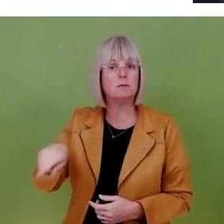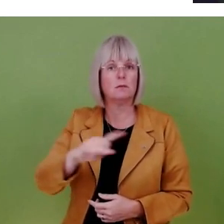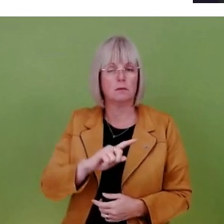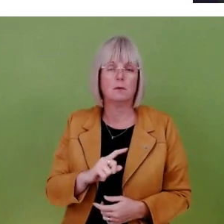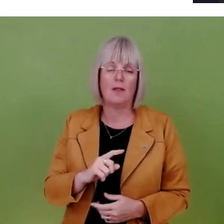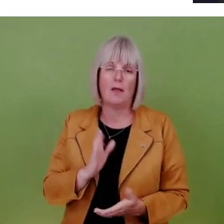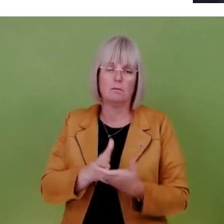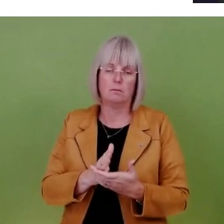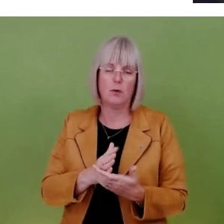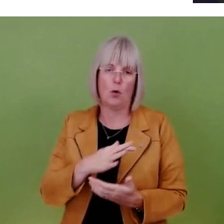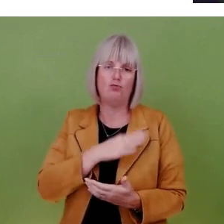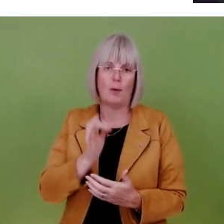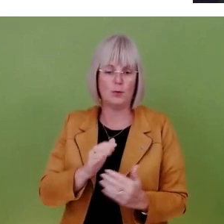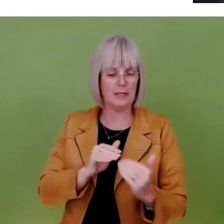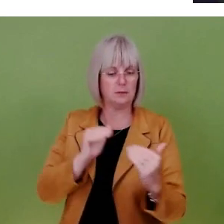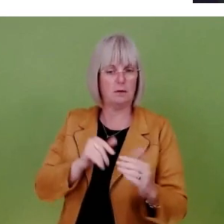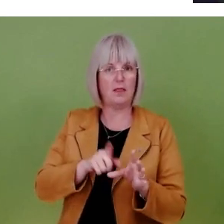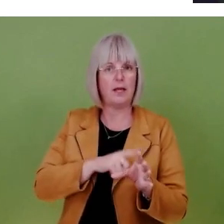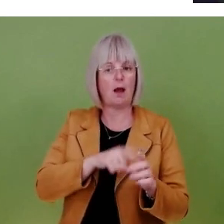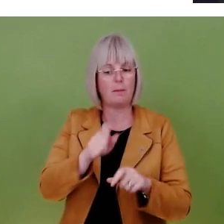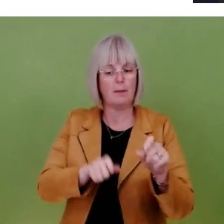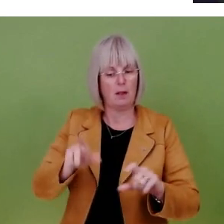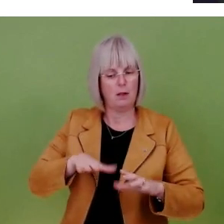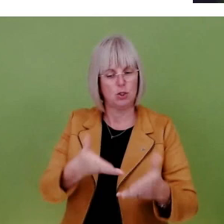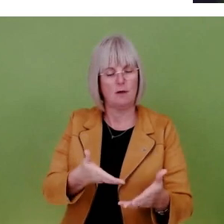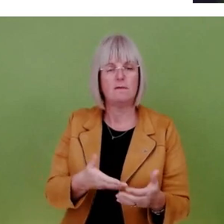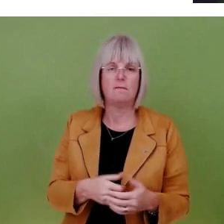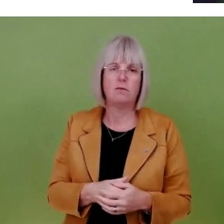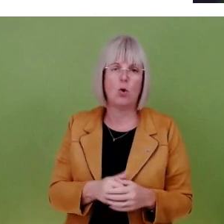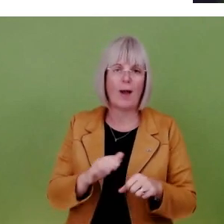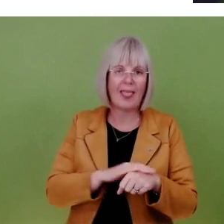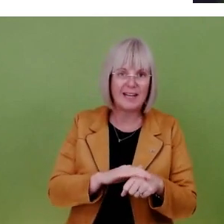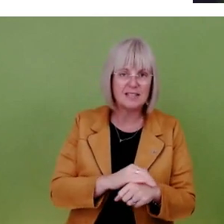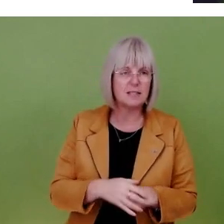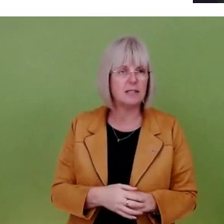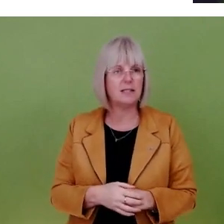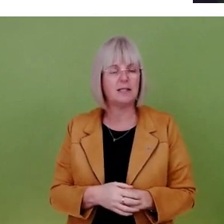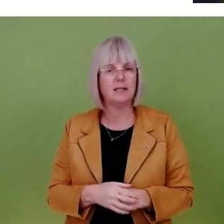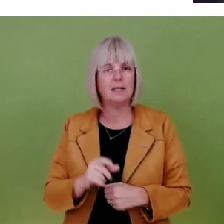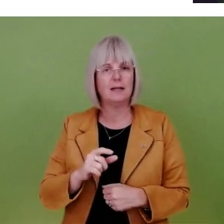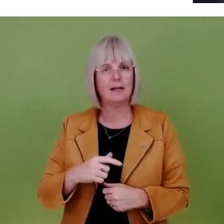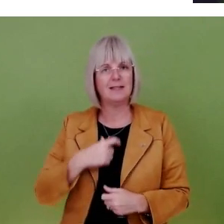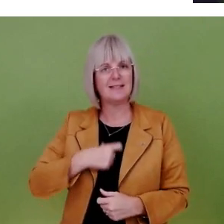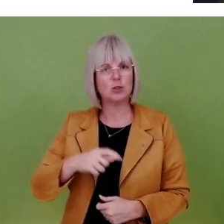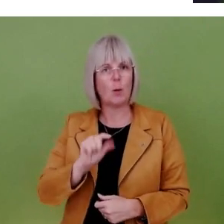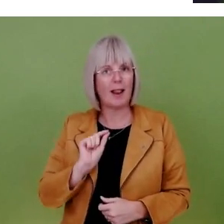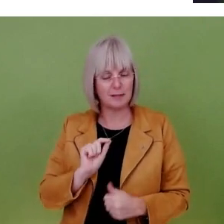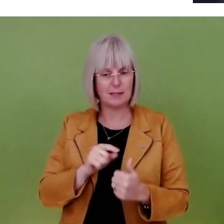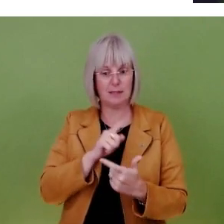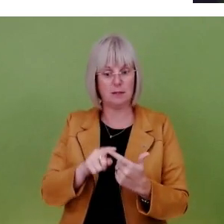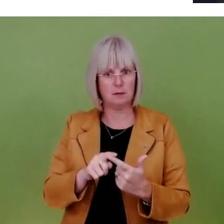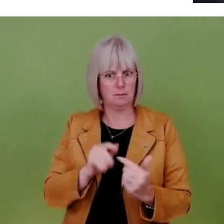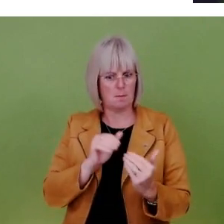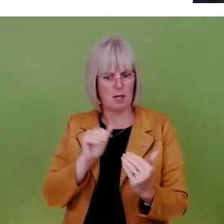that they serve in terms of ethnicity and sexuality and other protected characteristics, although it looks